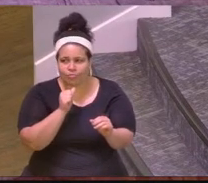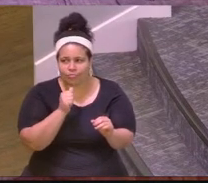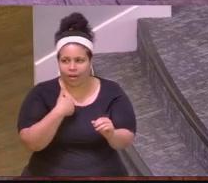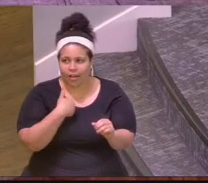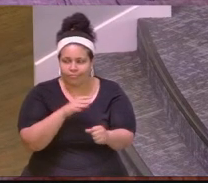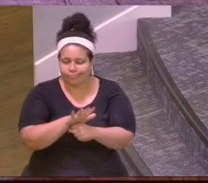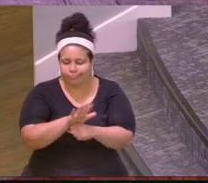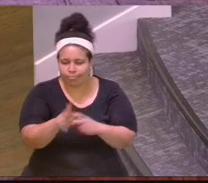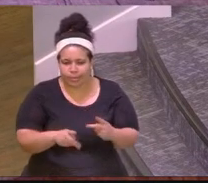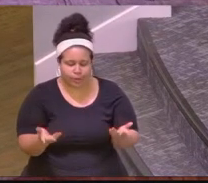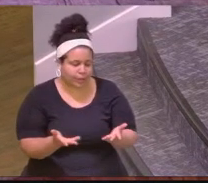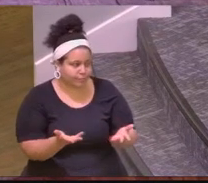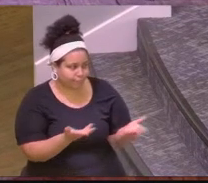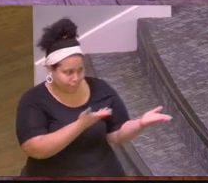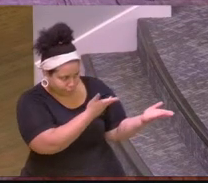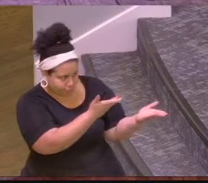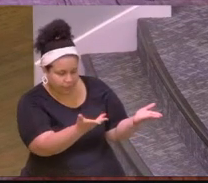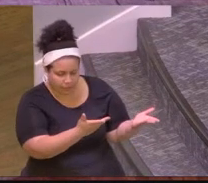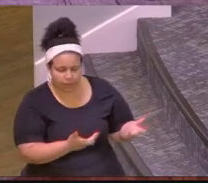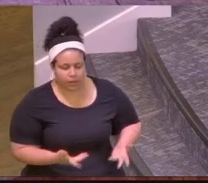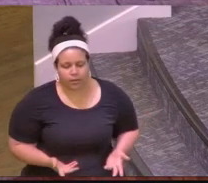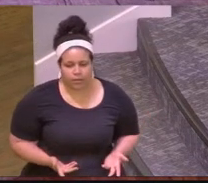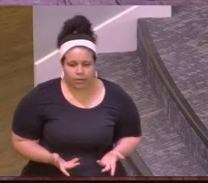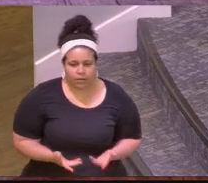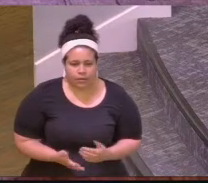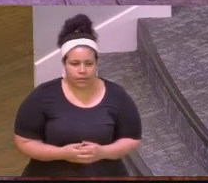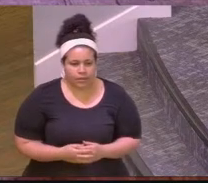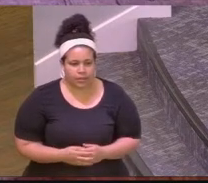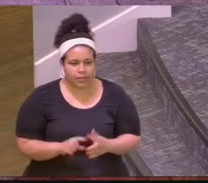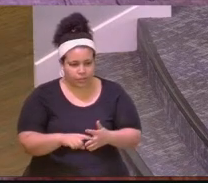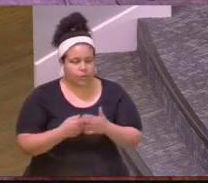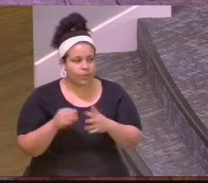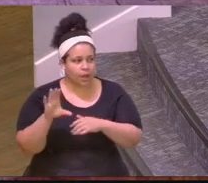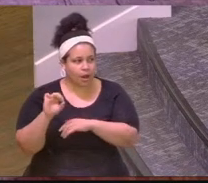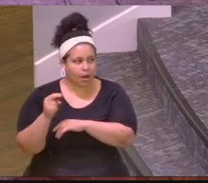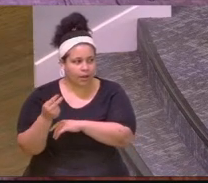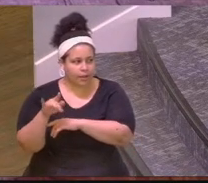our presentations, and we will begin with the Cognia review.